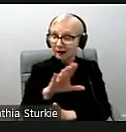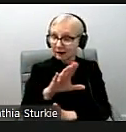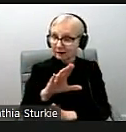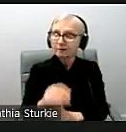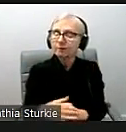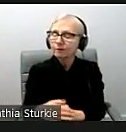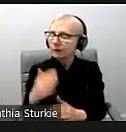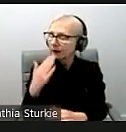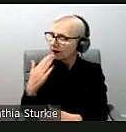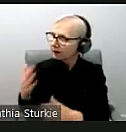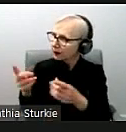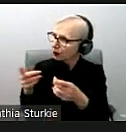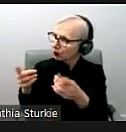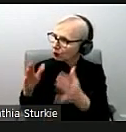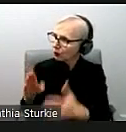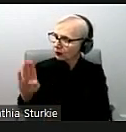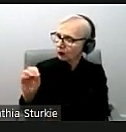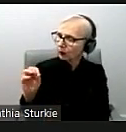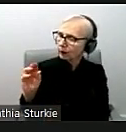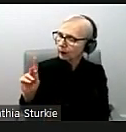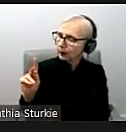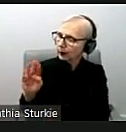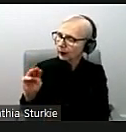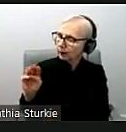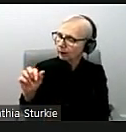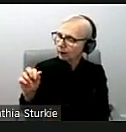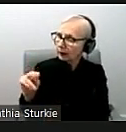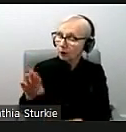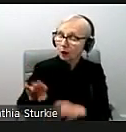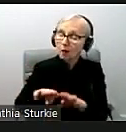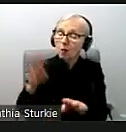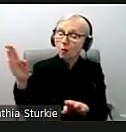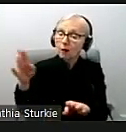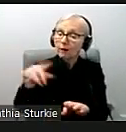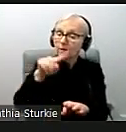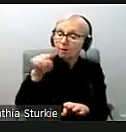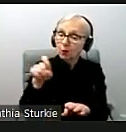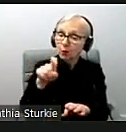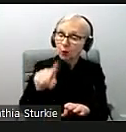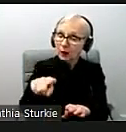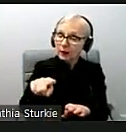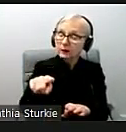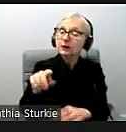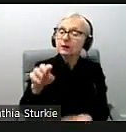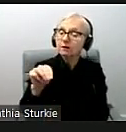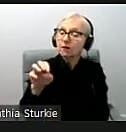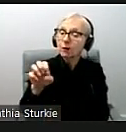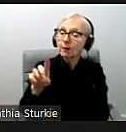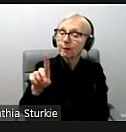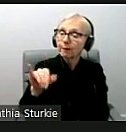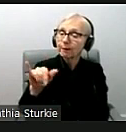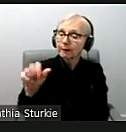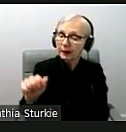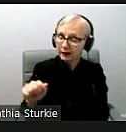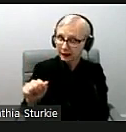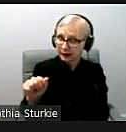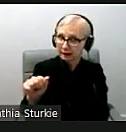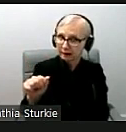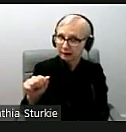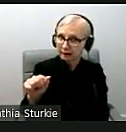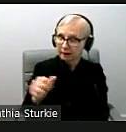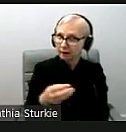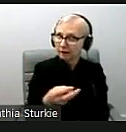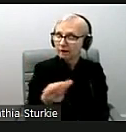Thank you, Director Bookman and Dr. Herlihy. We'll go ahead and open things up for the media Q&A portion of this morning's avail. A couple